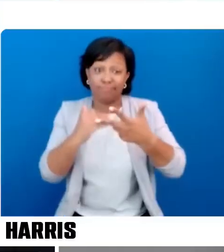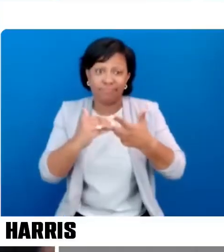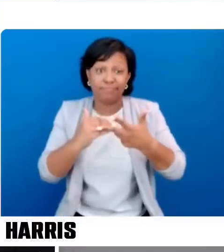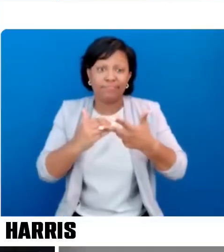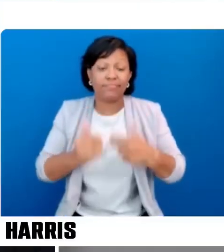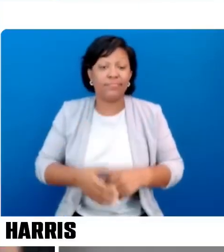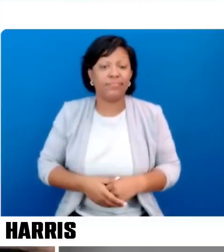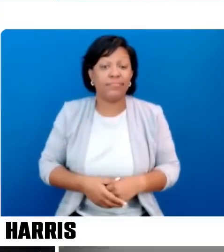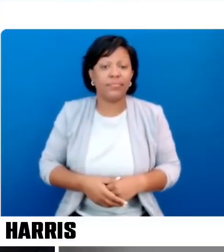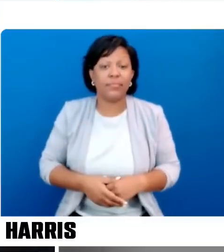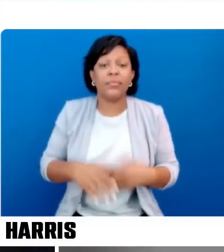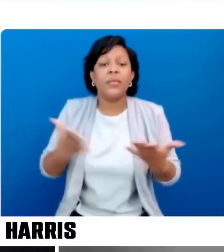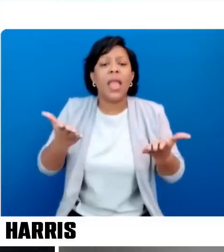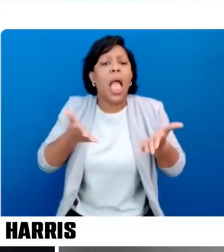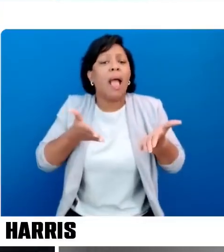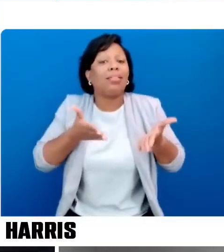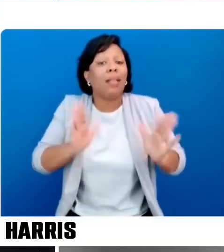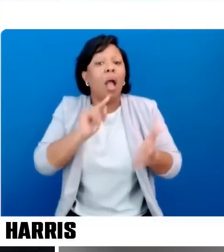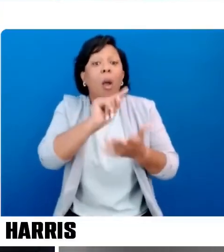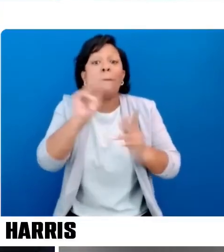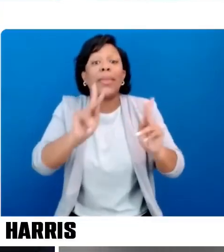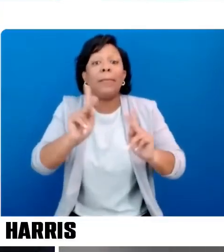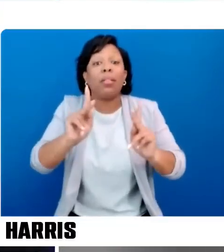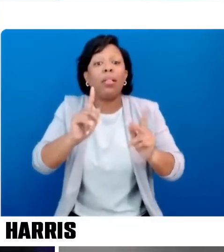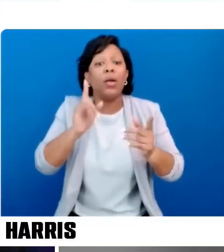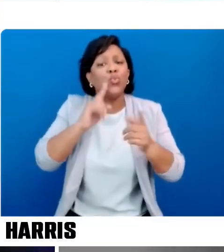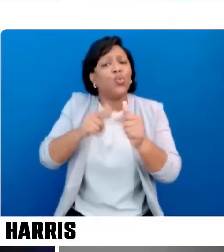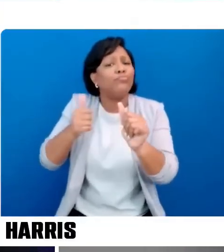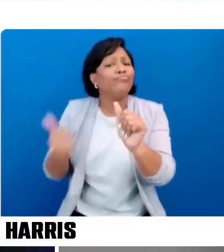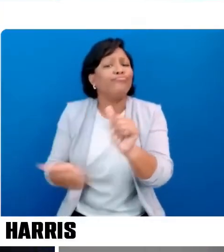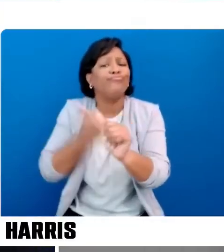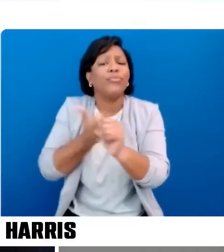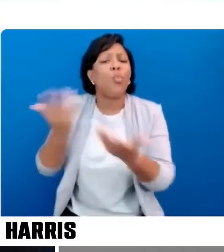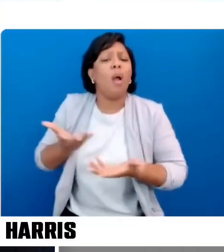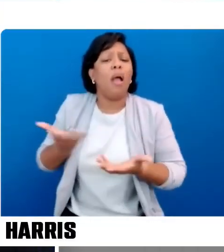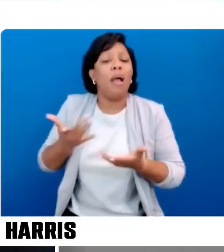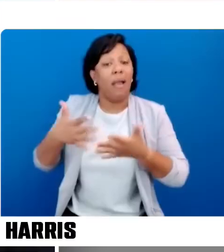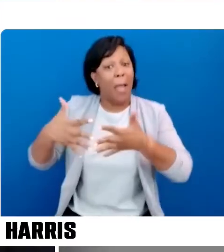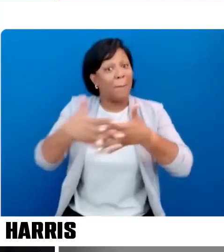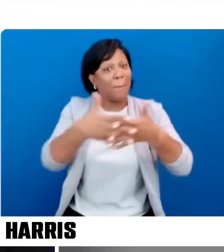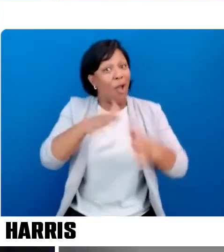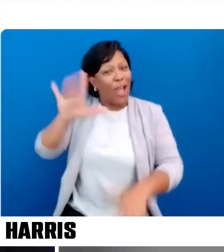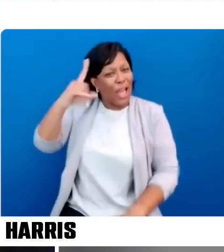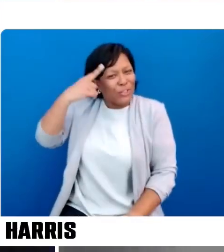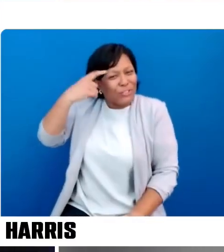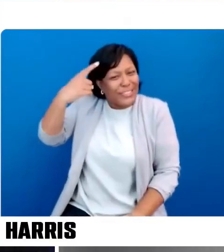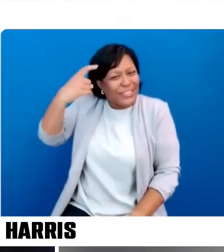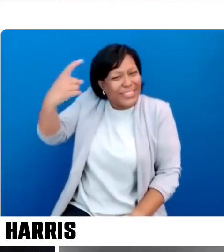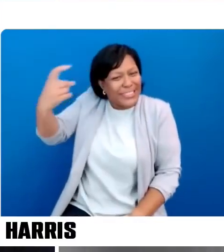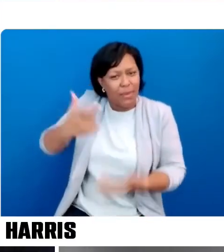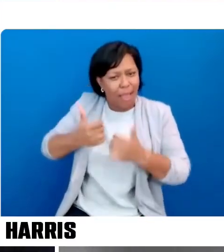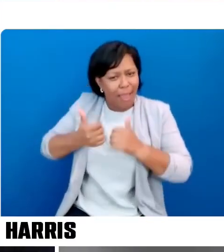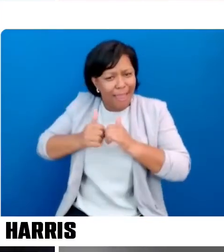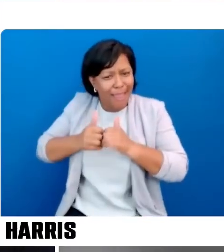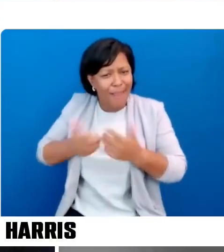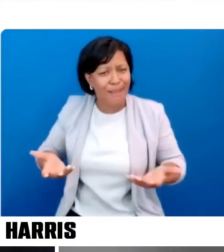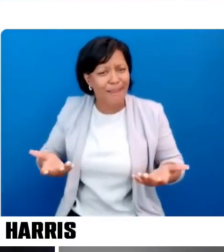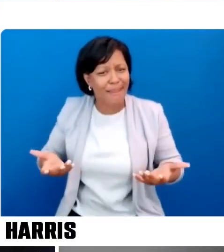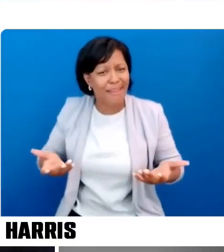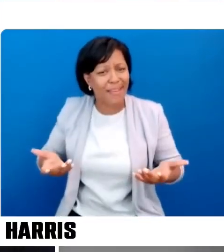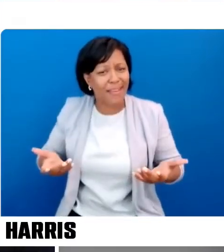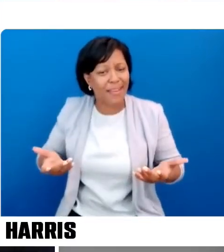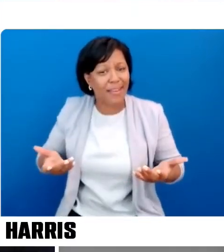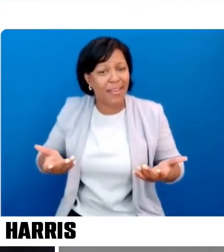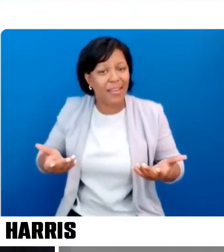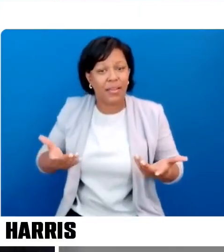pursue what has been fleeting in terms of the American dream by offering a help with down payment of $25,000